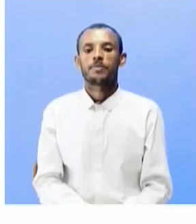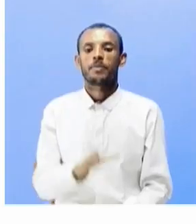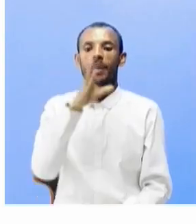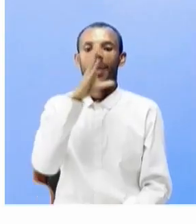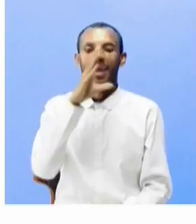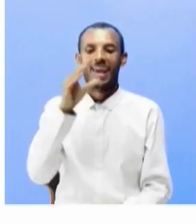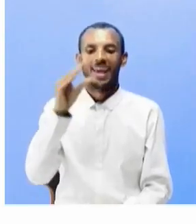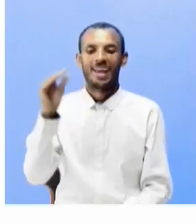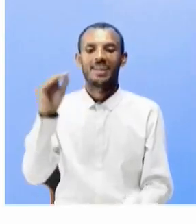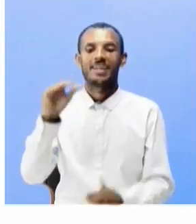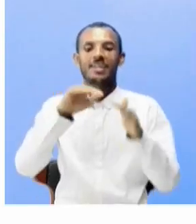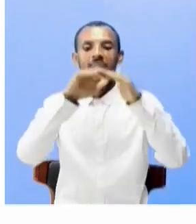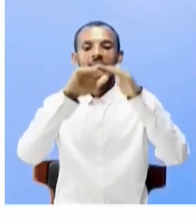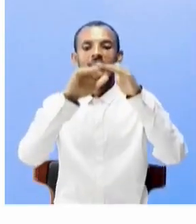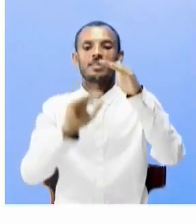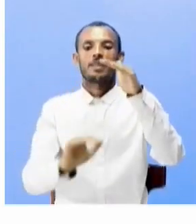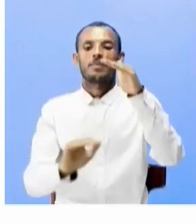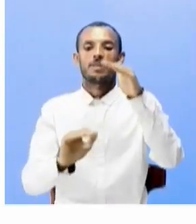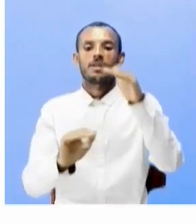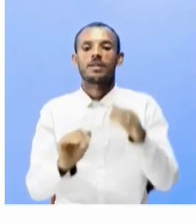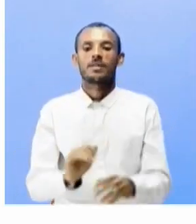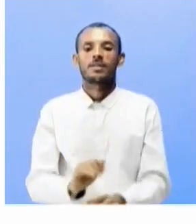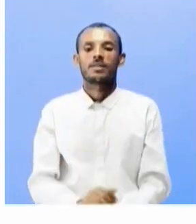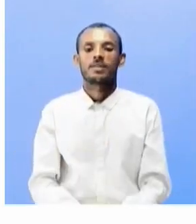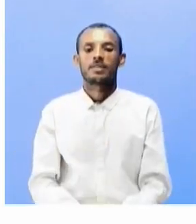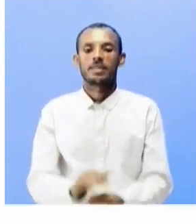and subtract